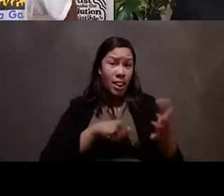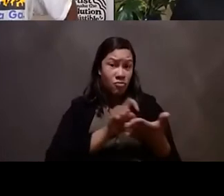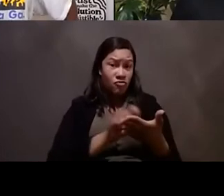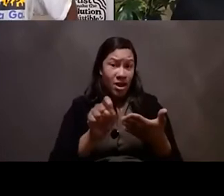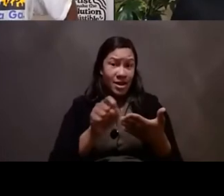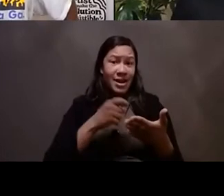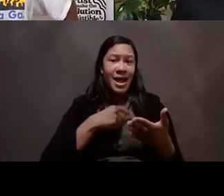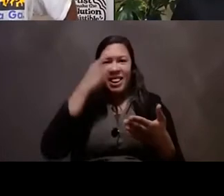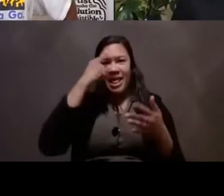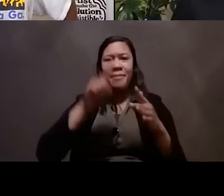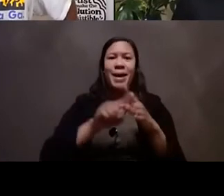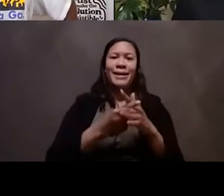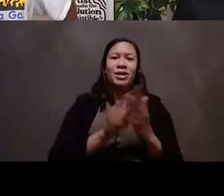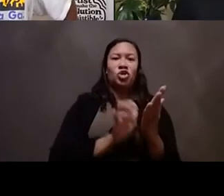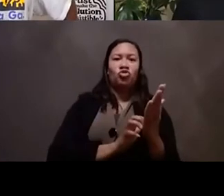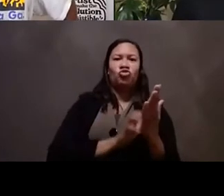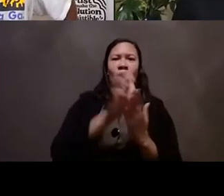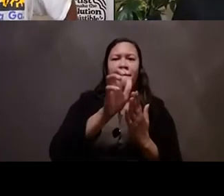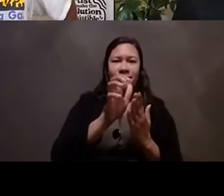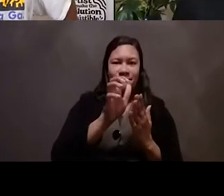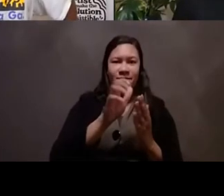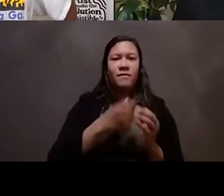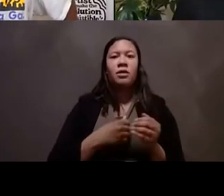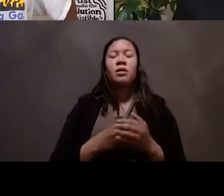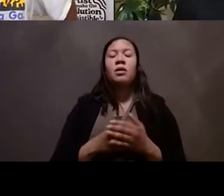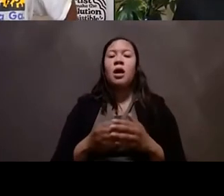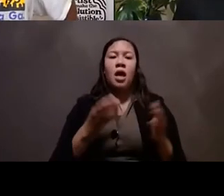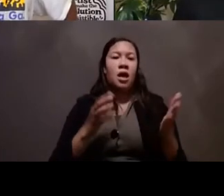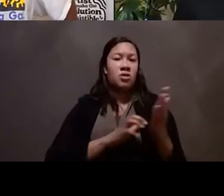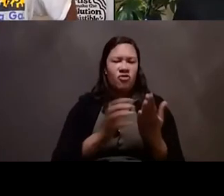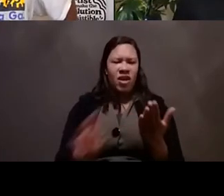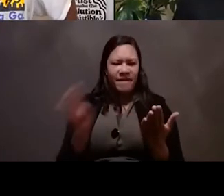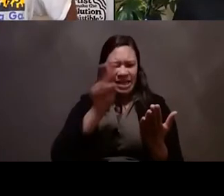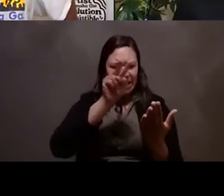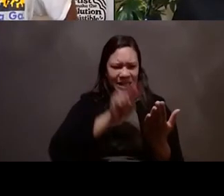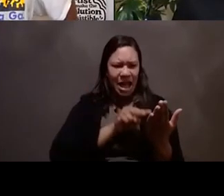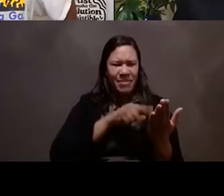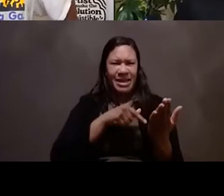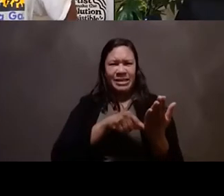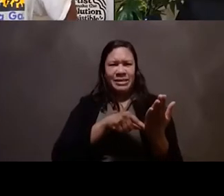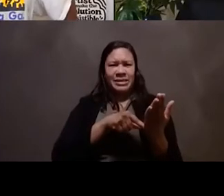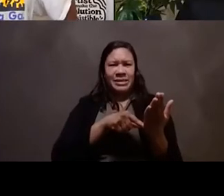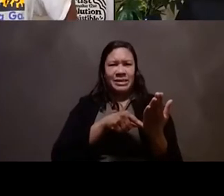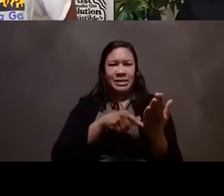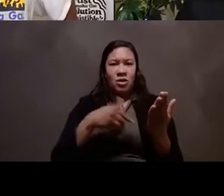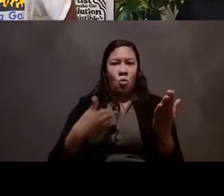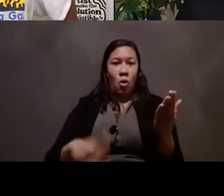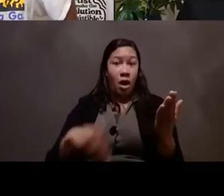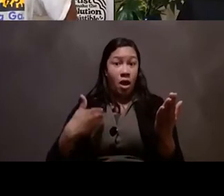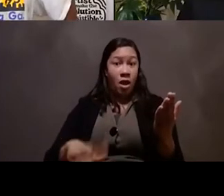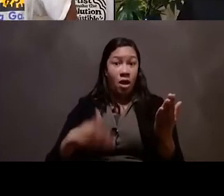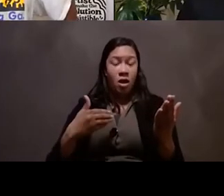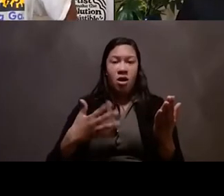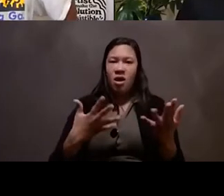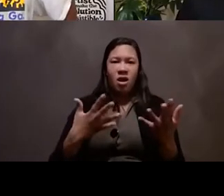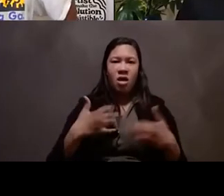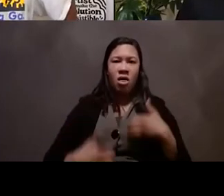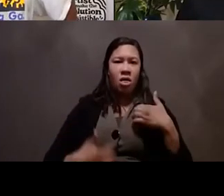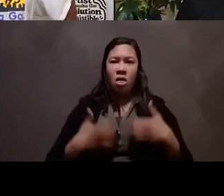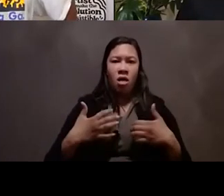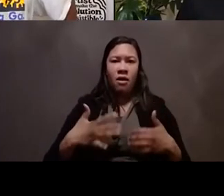initial drafts, even as I came back to it, I was like, oh, wow, I really felt so differently, I think,